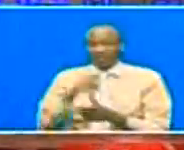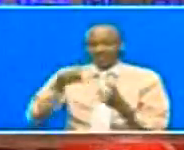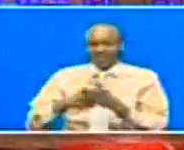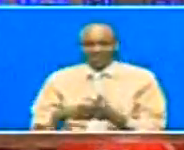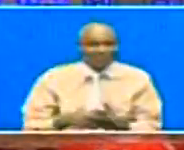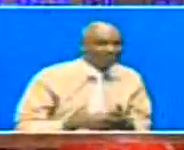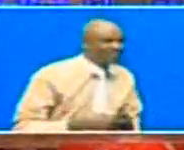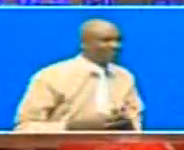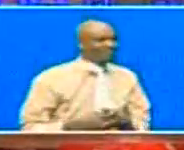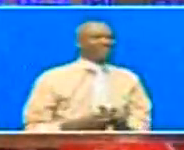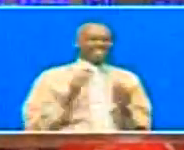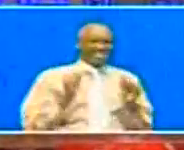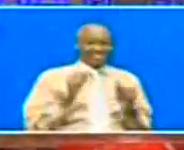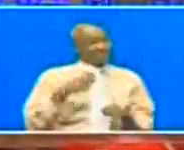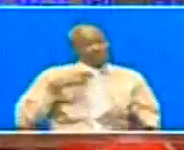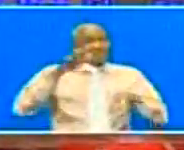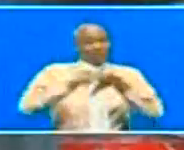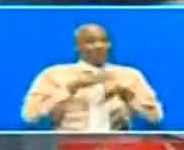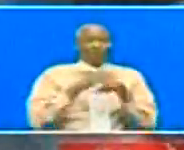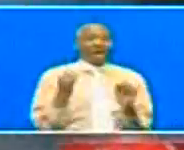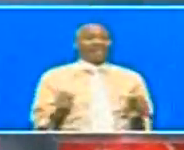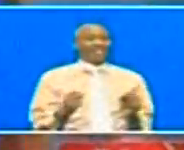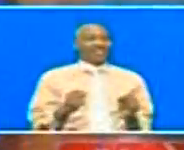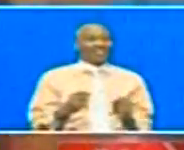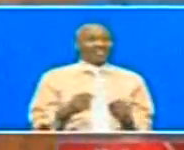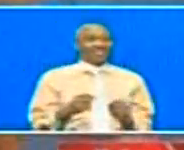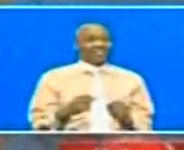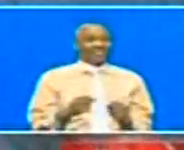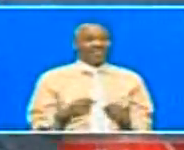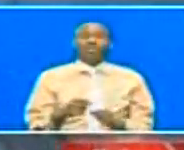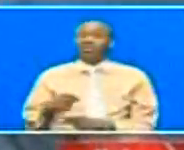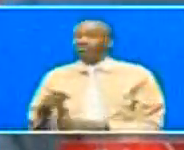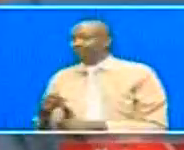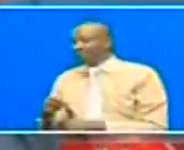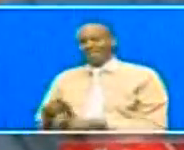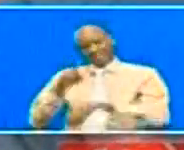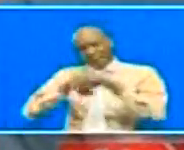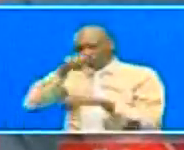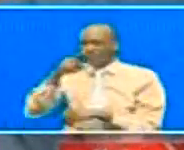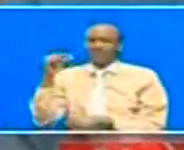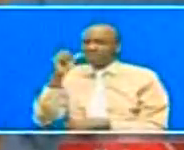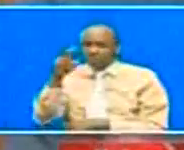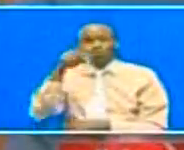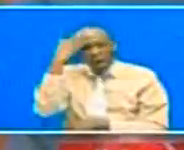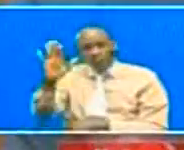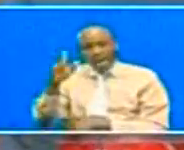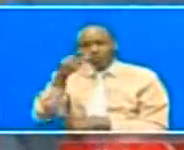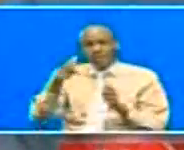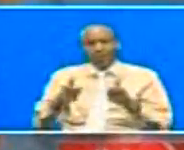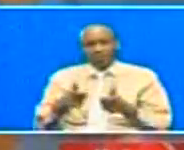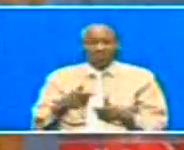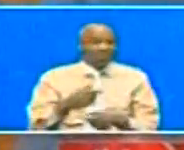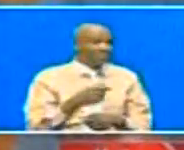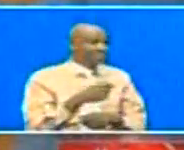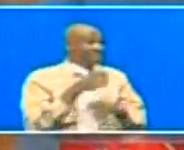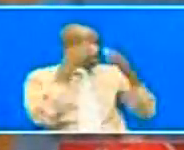And we'll be able to sort it out. Did you know what you wanted to do, Fred, when you were at the GSU? No, sir. I didn't know what I wanted